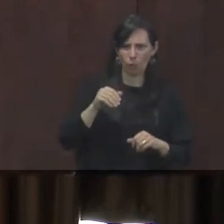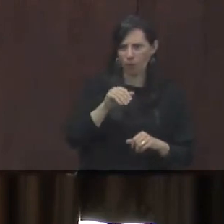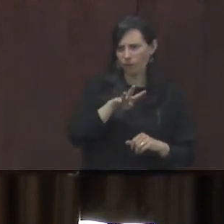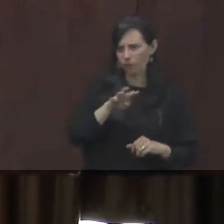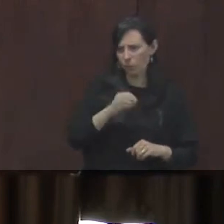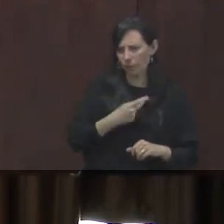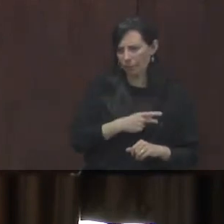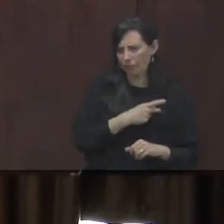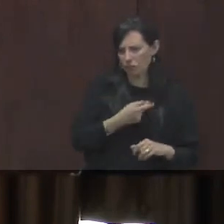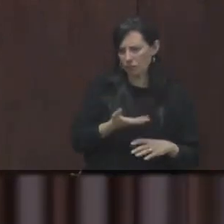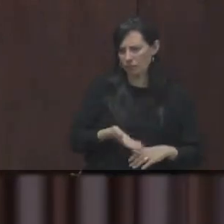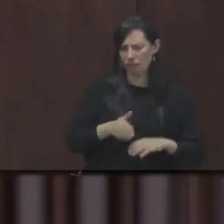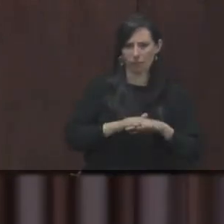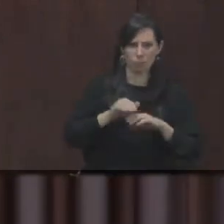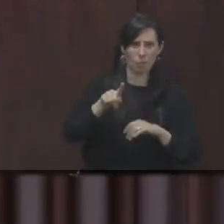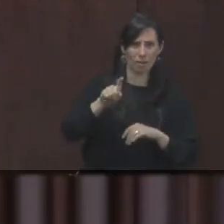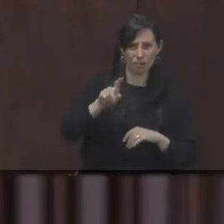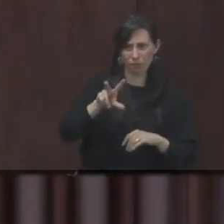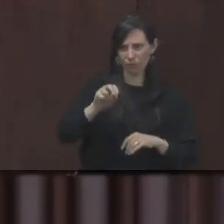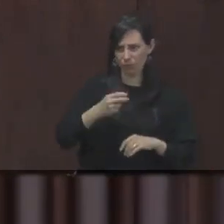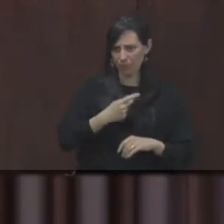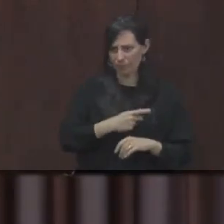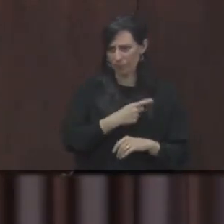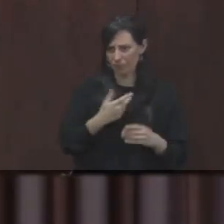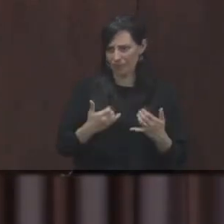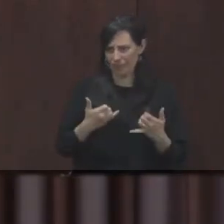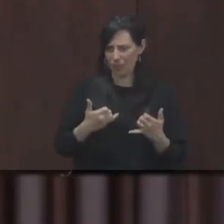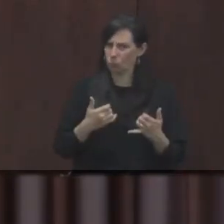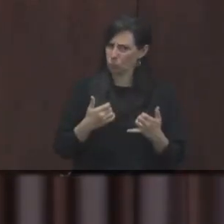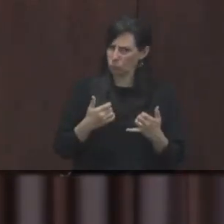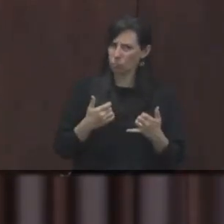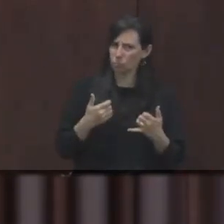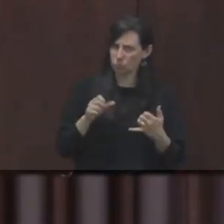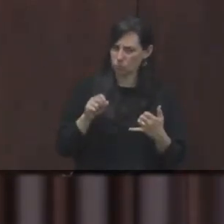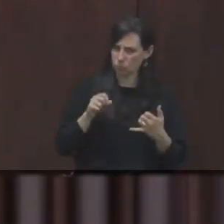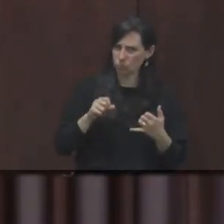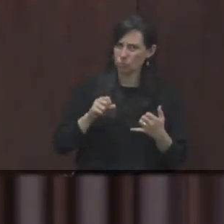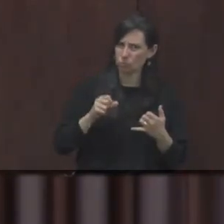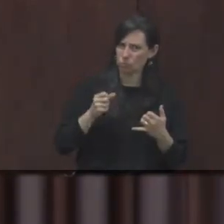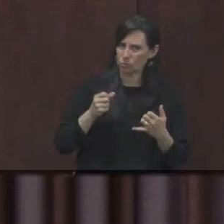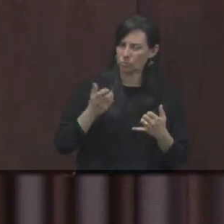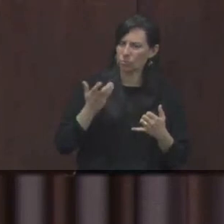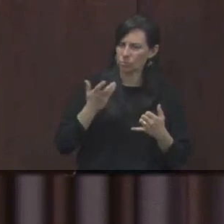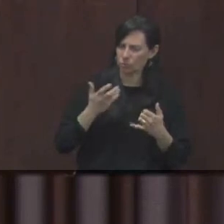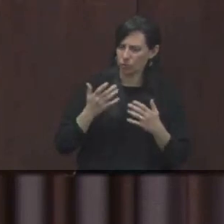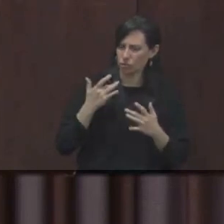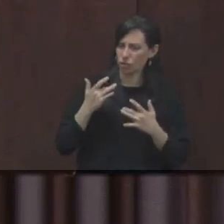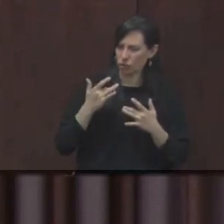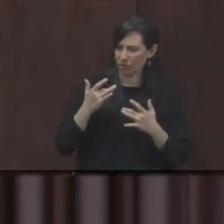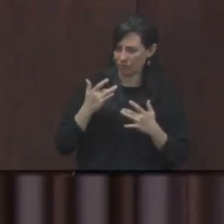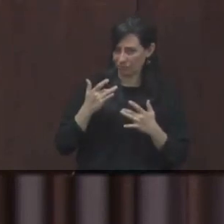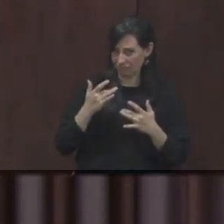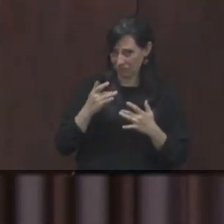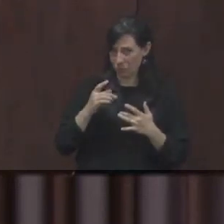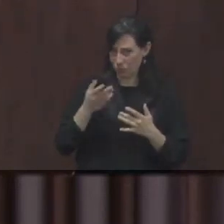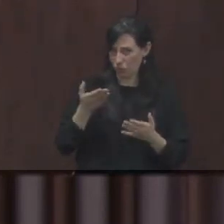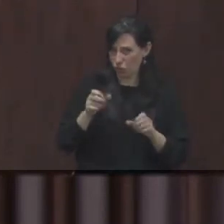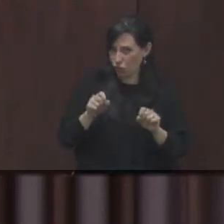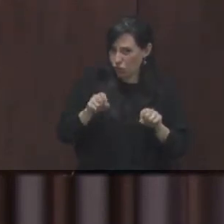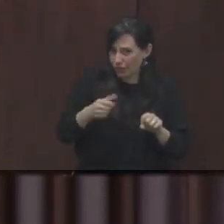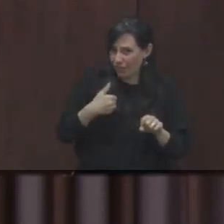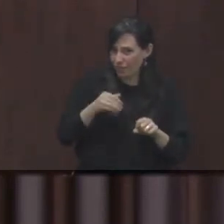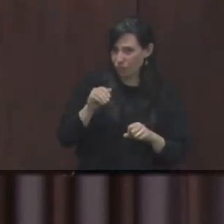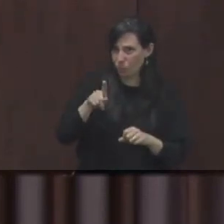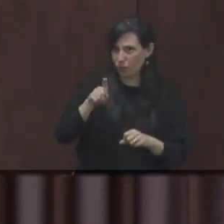that's very troubling, and it's going to keep growing. Realistically, we could have 150 to 200 patients in the hospital.